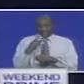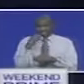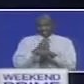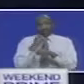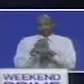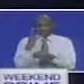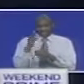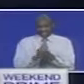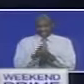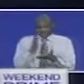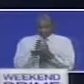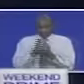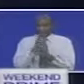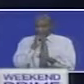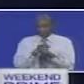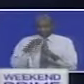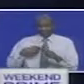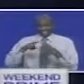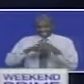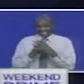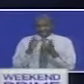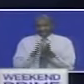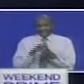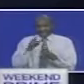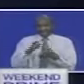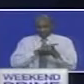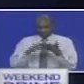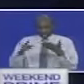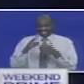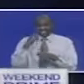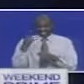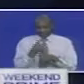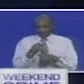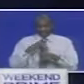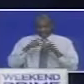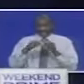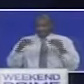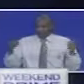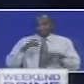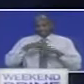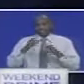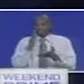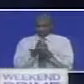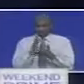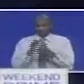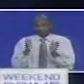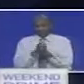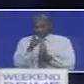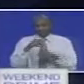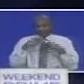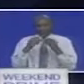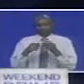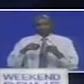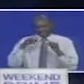2014. Indeed, it promises to be the start of yet another week in January, a long one, but we will definitely be here with you to give you all the latest